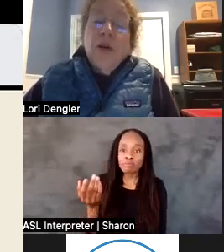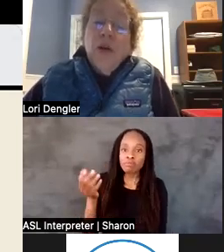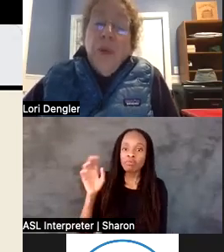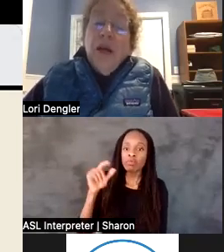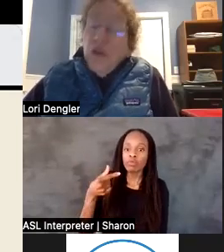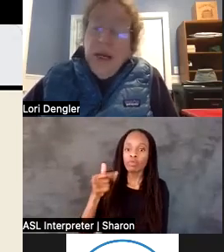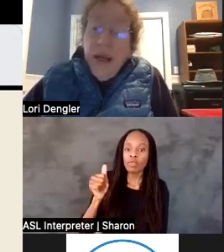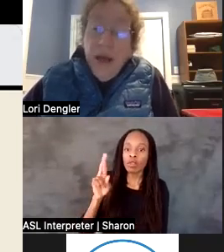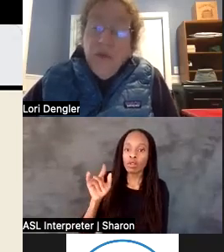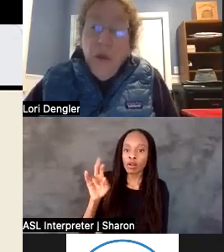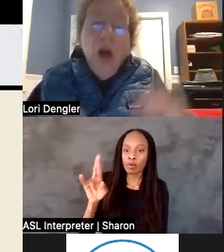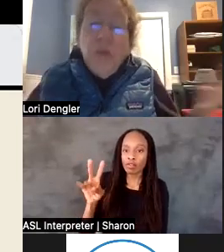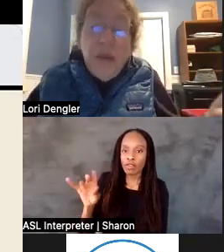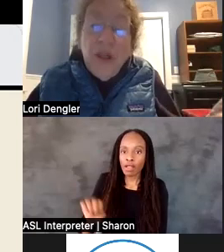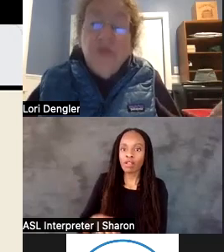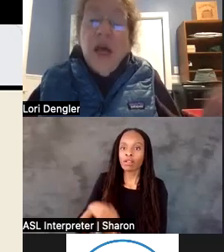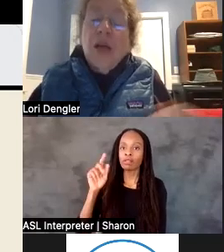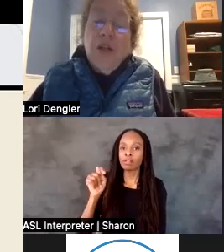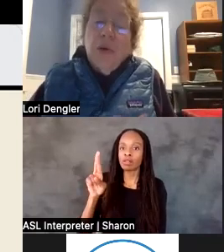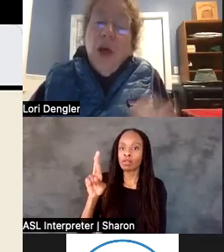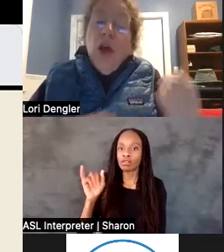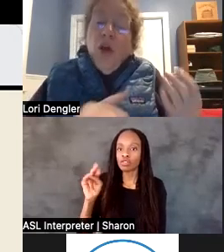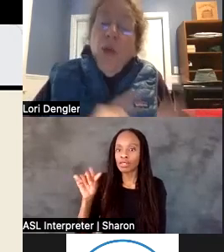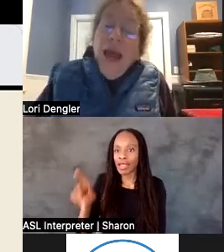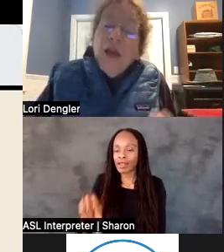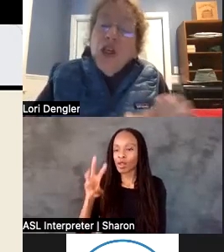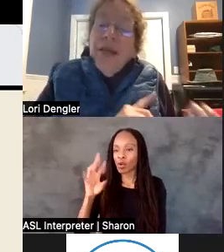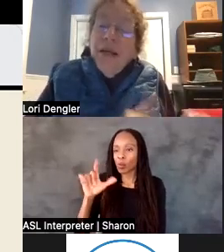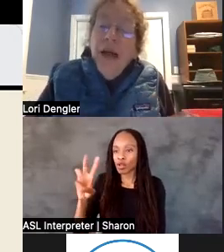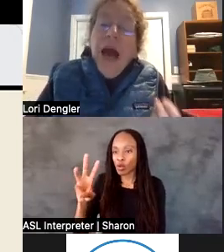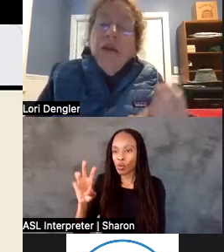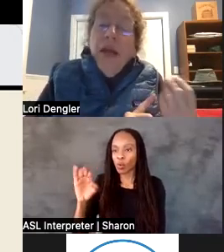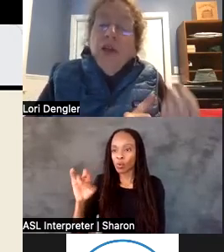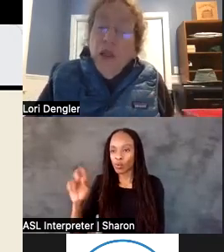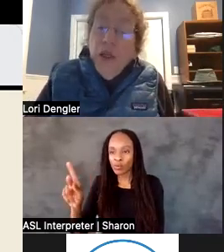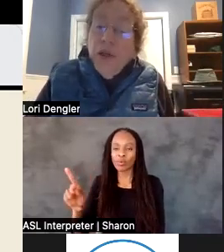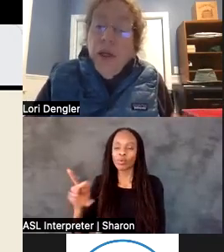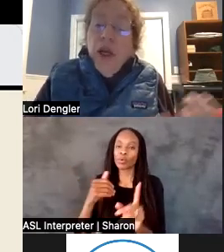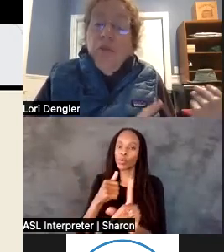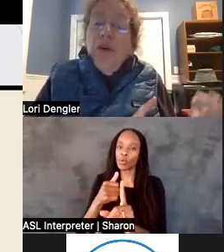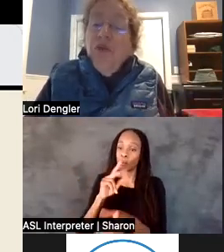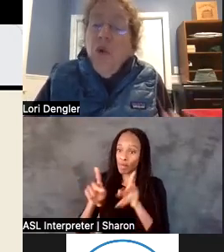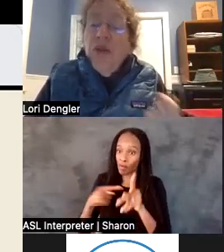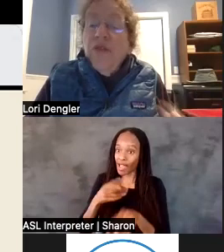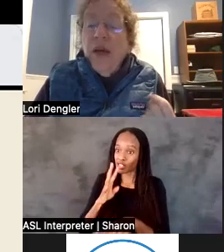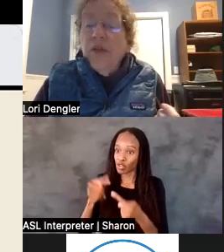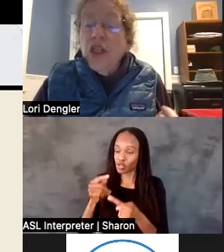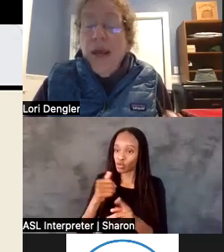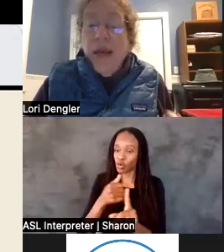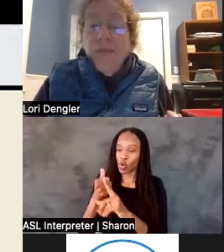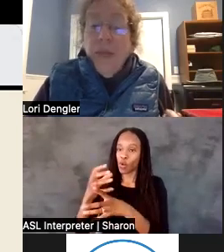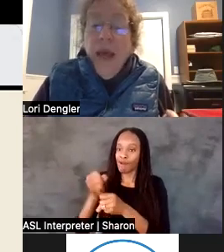Creek, Hoopa, Trinidad, from all the people I've talked to, who actually got an alert before they felt